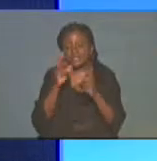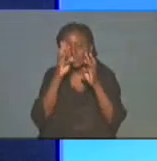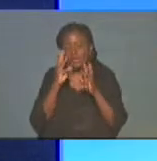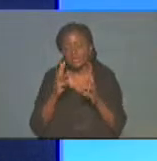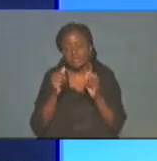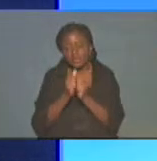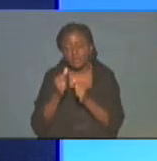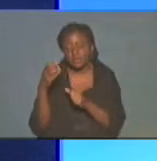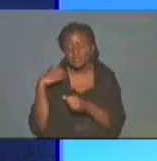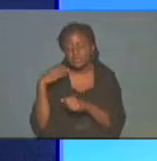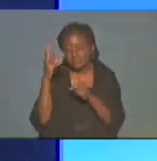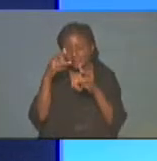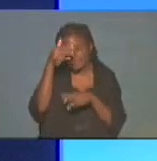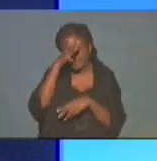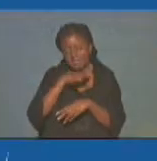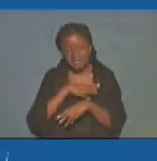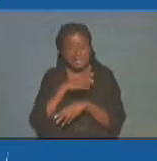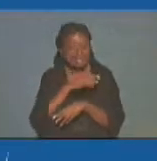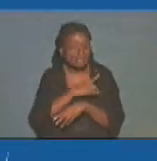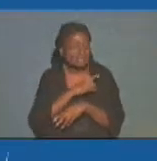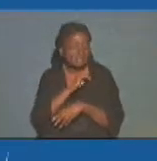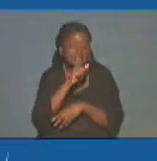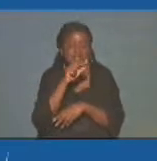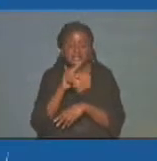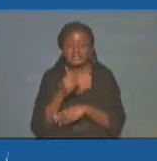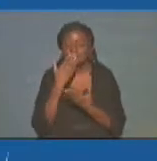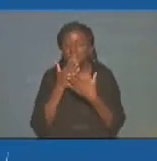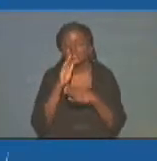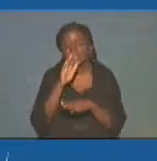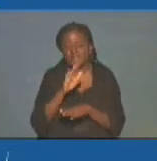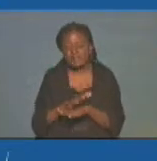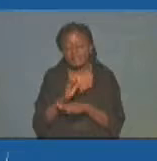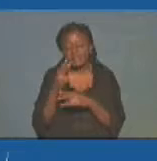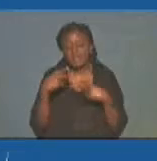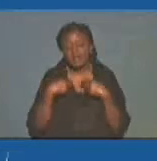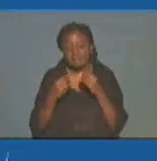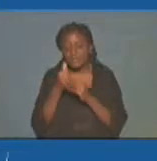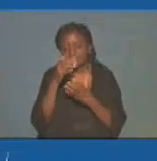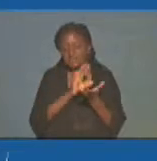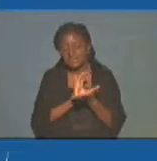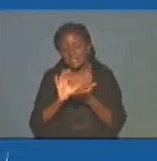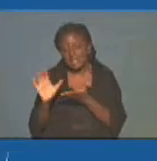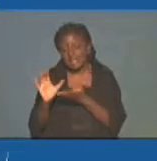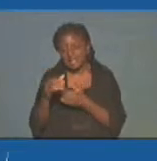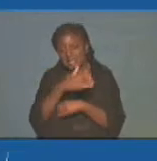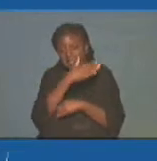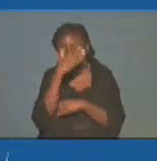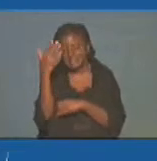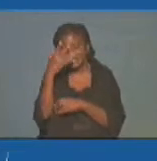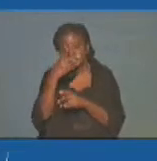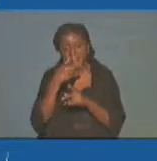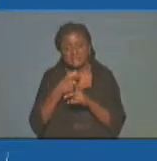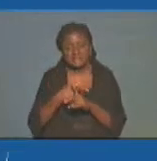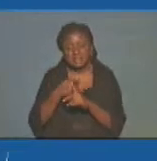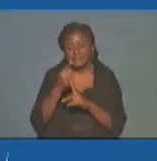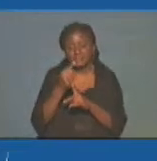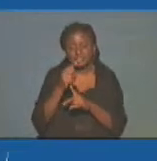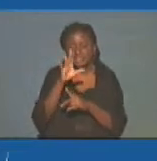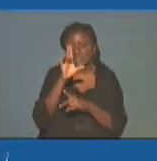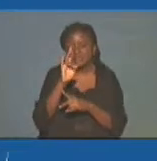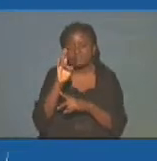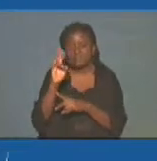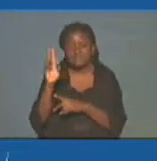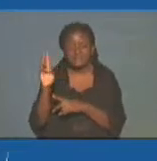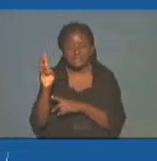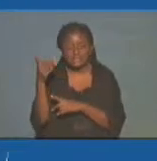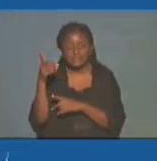Chief Meteorologist Basil Dean. Good evening, Basil. Good evening, Makishna. We have mostly clear skies, temperature at 76 degrees, the relative